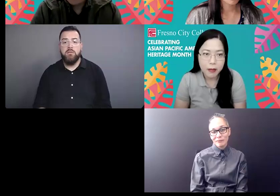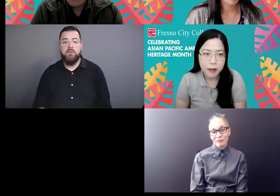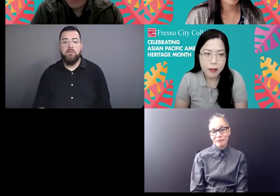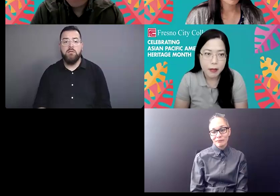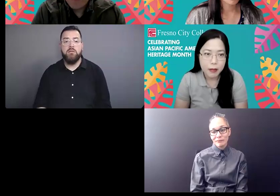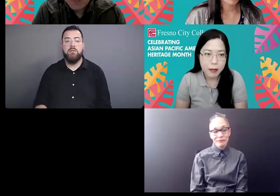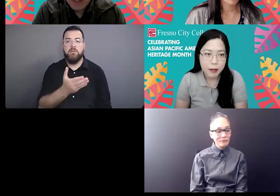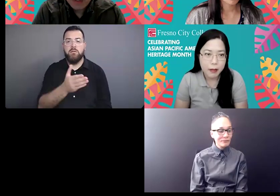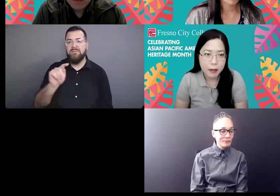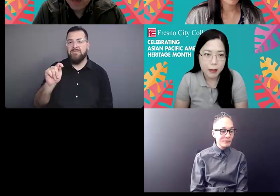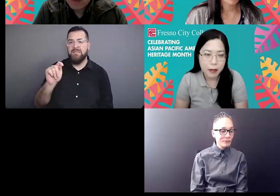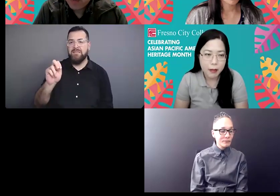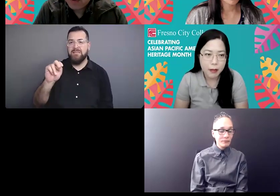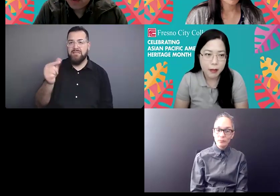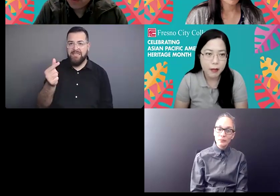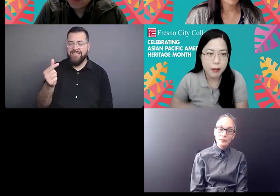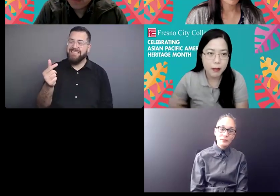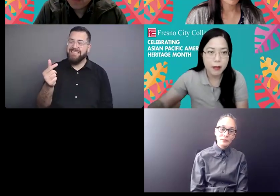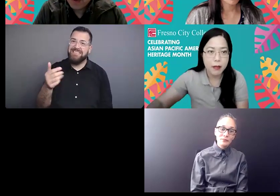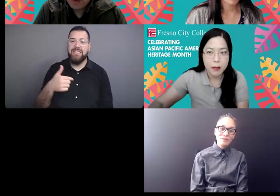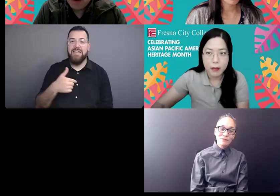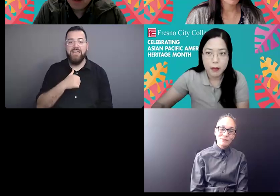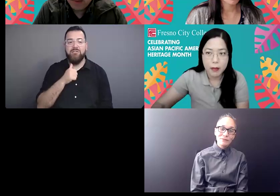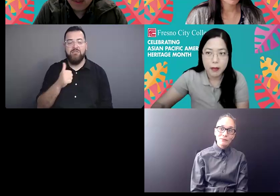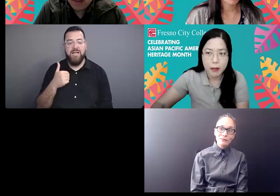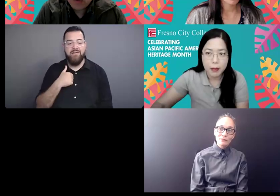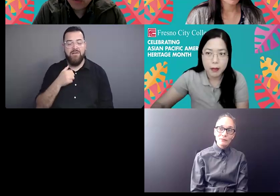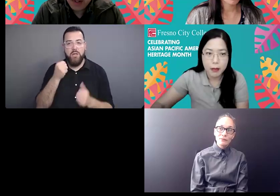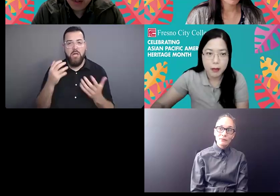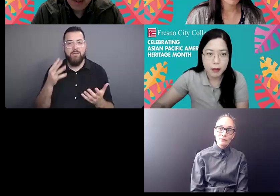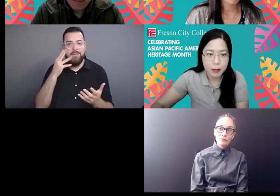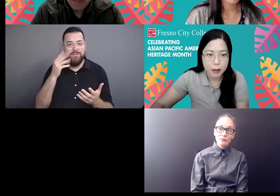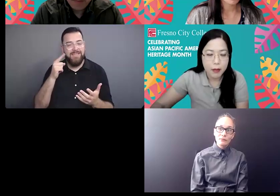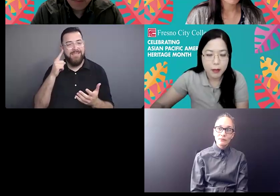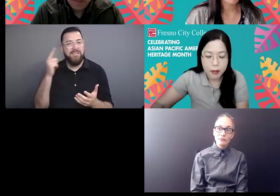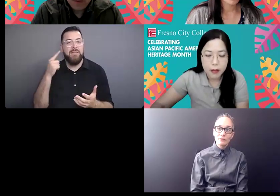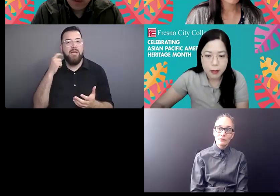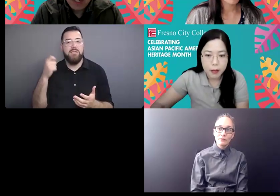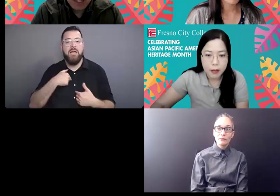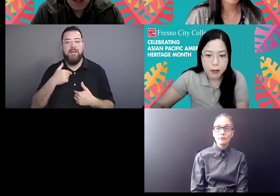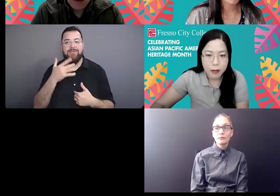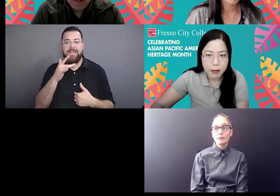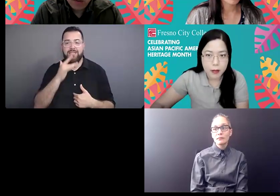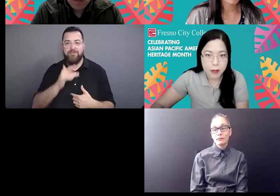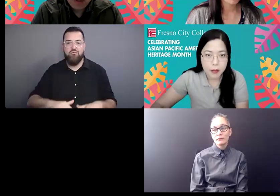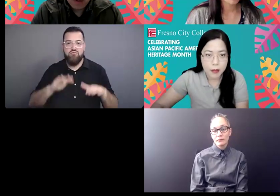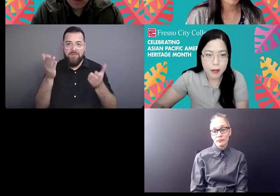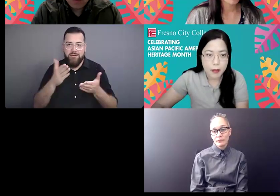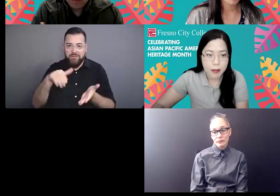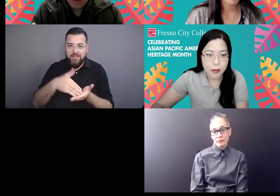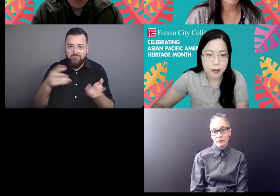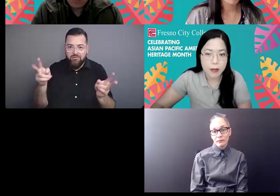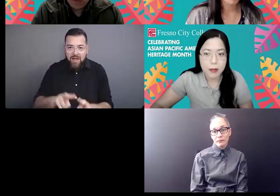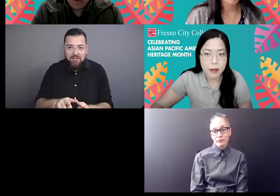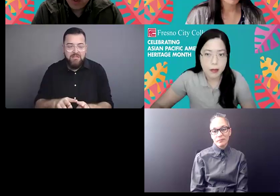I don't have much. I think it's because I've been so fortunate to be within the Central Valley that the location here, it's always been